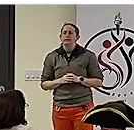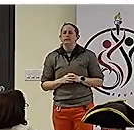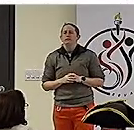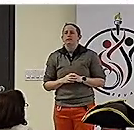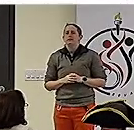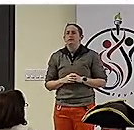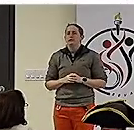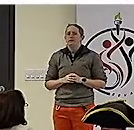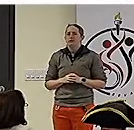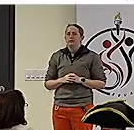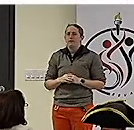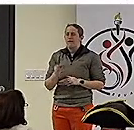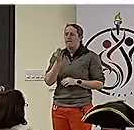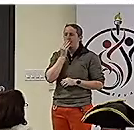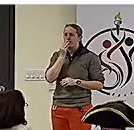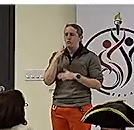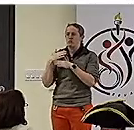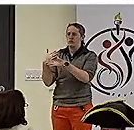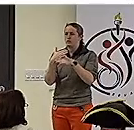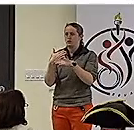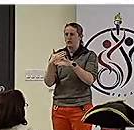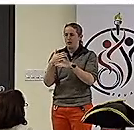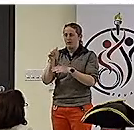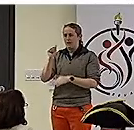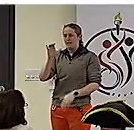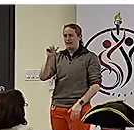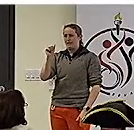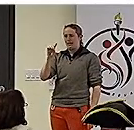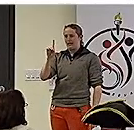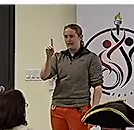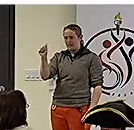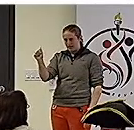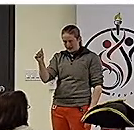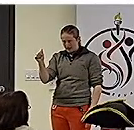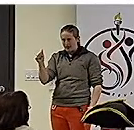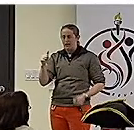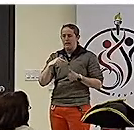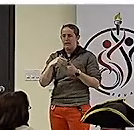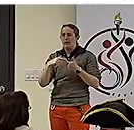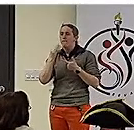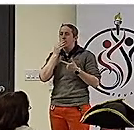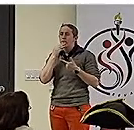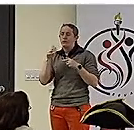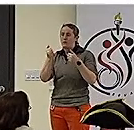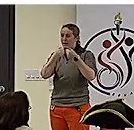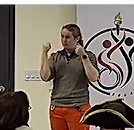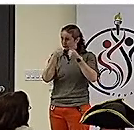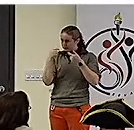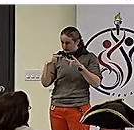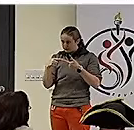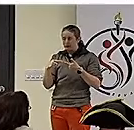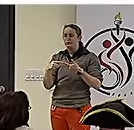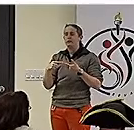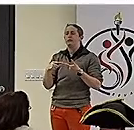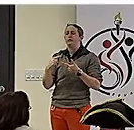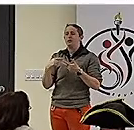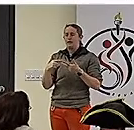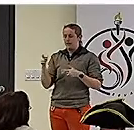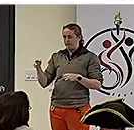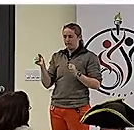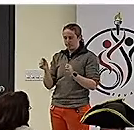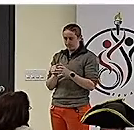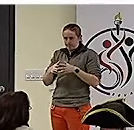leadership with Food Sharing Acadia and as coordinator of the Acadia Student Union Food Cupboard, they have helped expand food access for